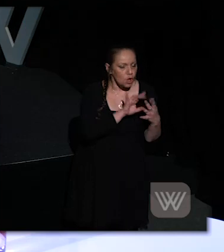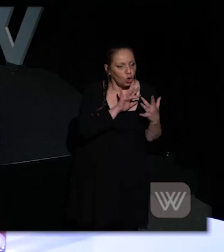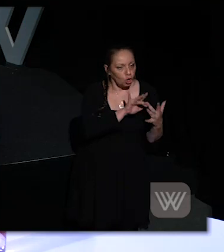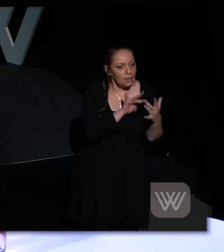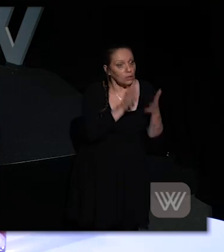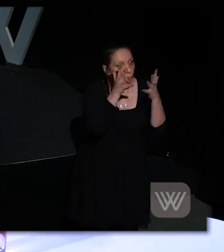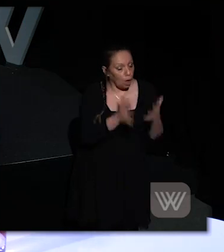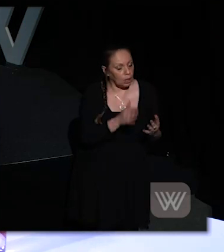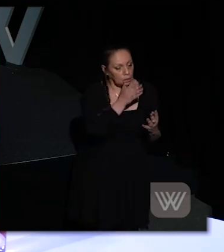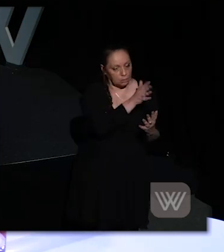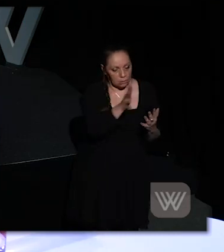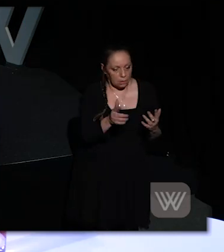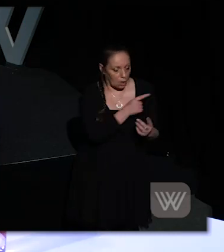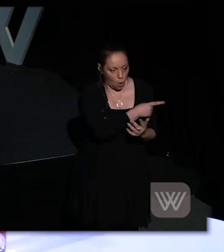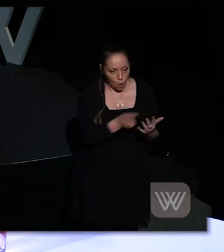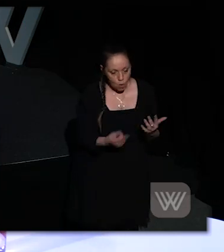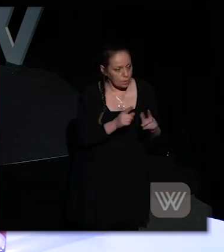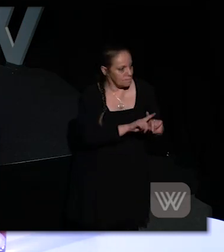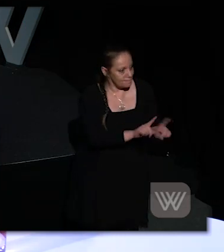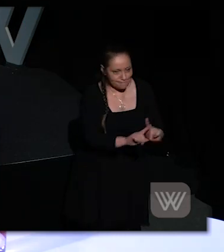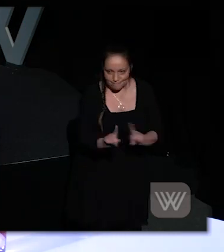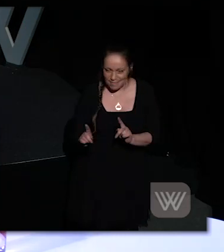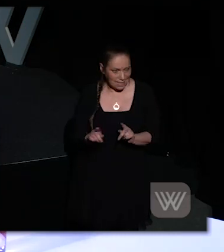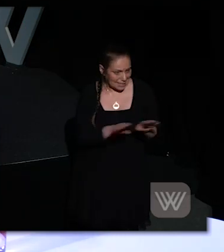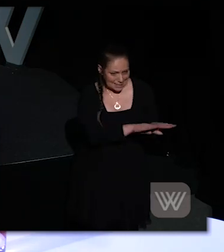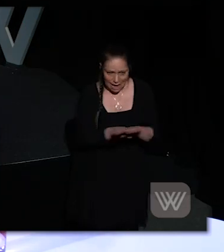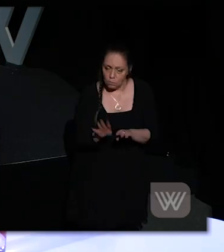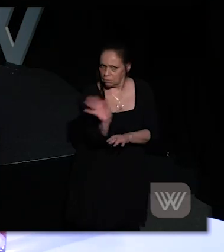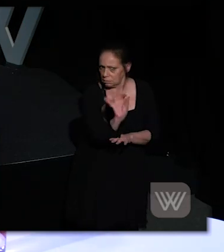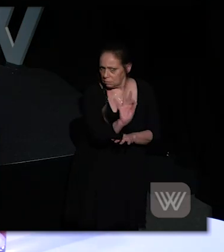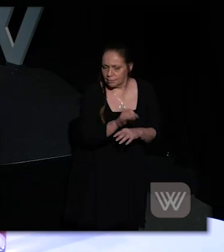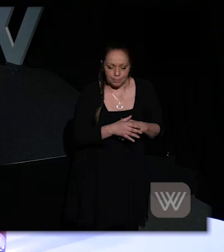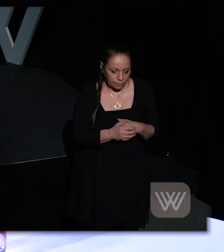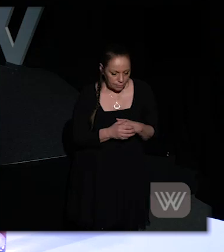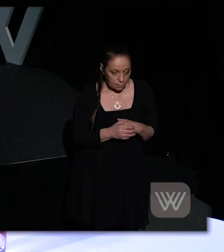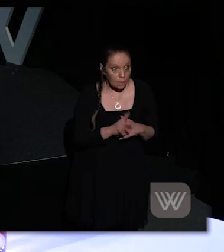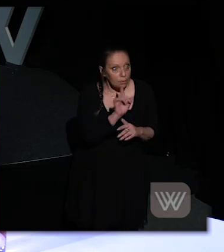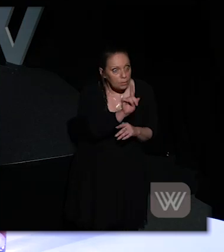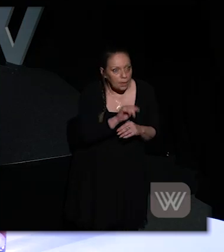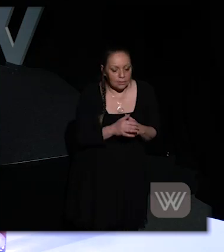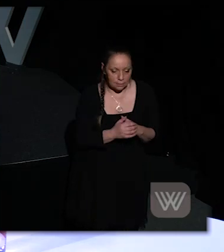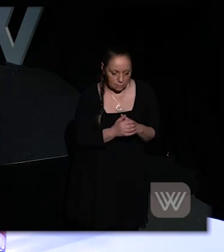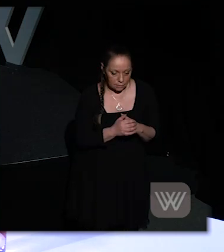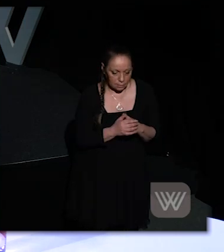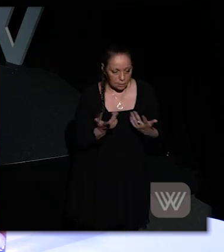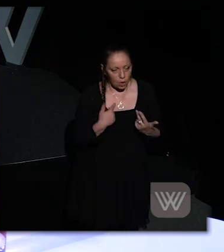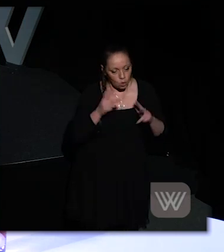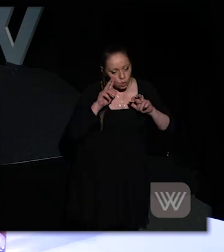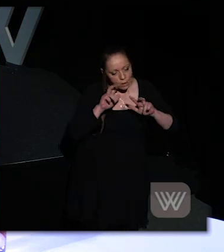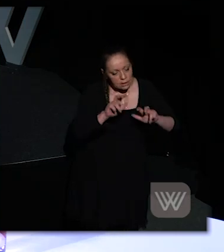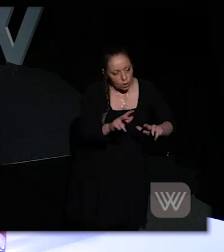with lots of them, and they were all incredibly different. So none of them were the same at all. But there's research